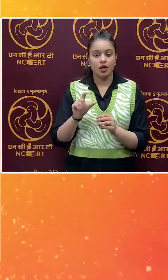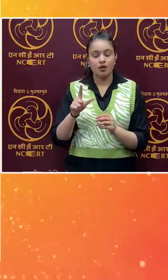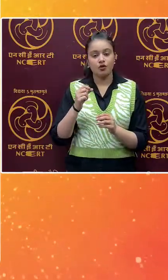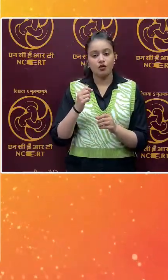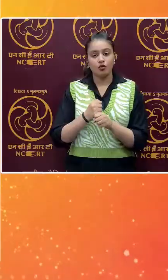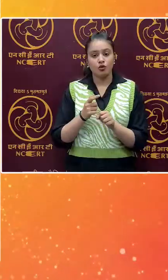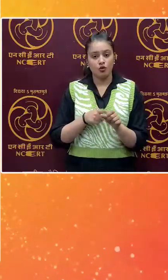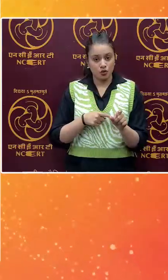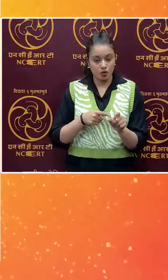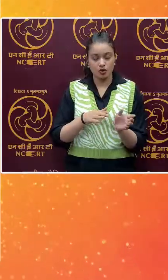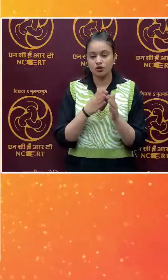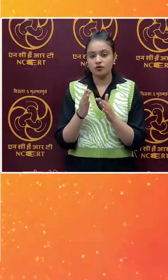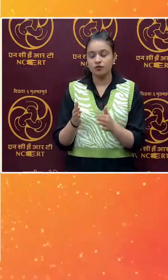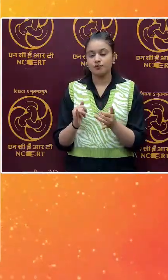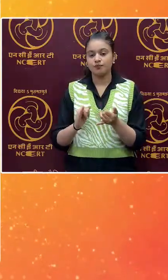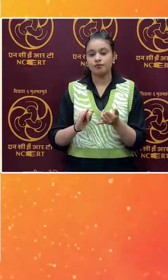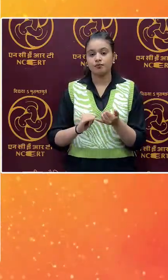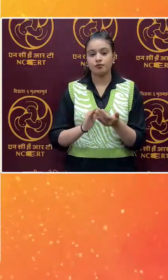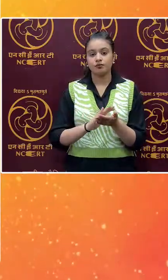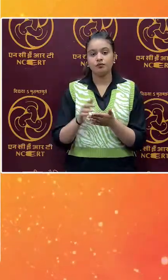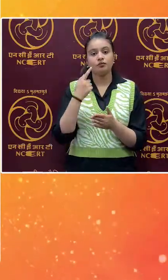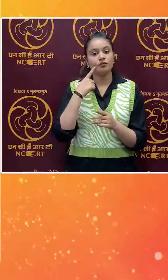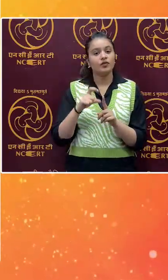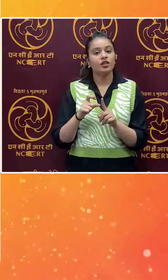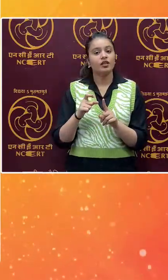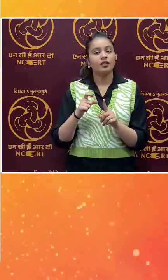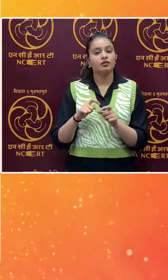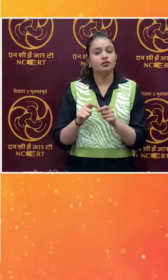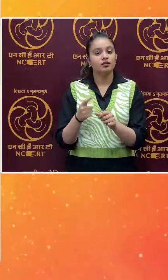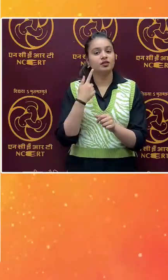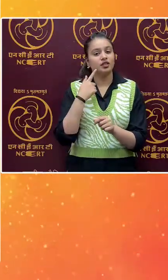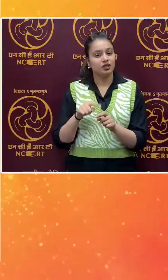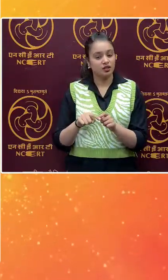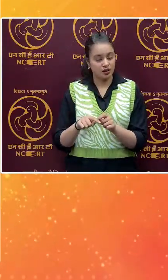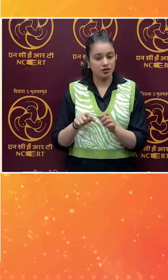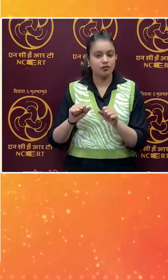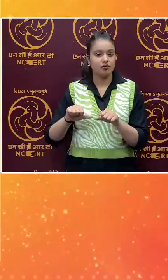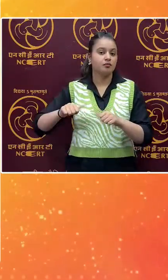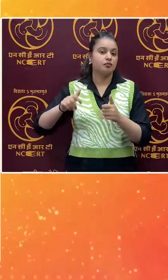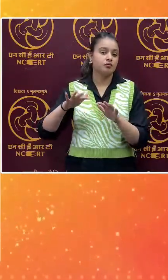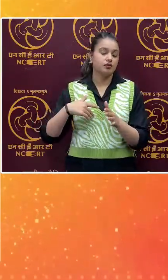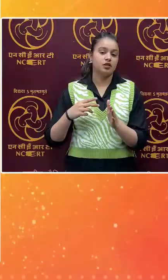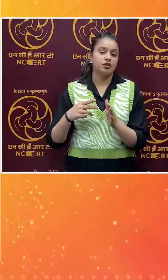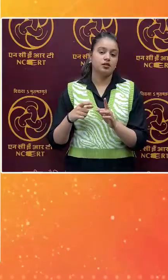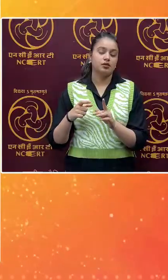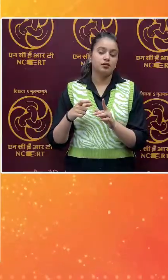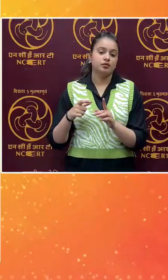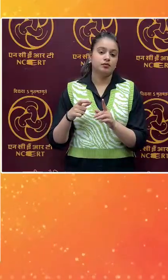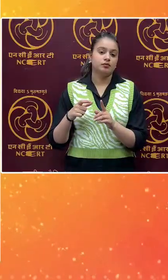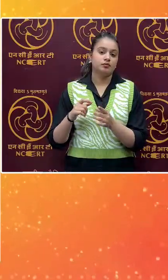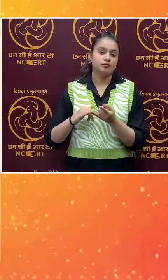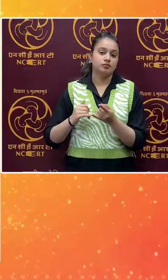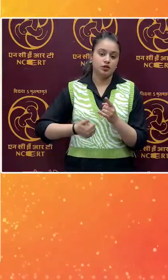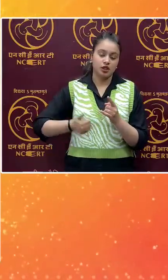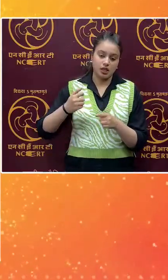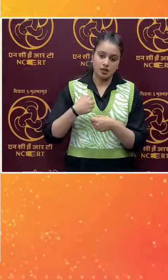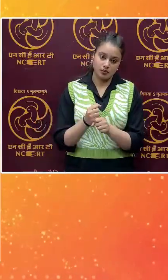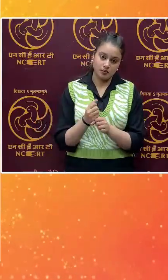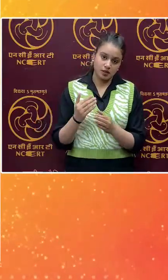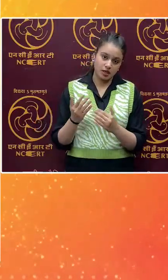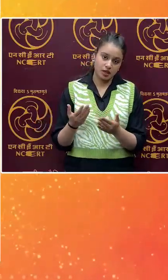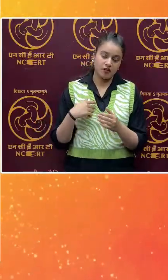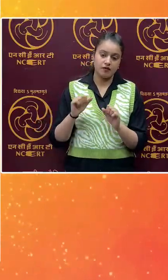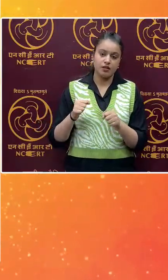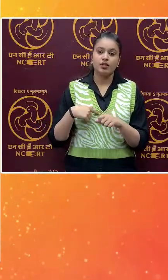succeeds Siddiqui as a director of NCPS, becomes a DBT and DST secretary, and is a PSA. And